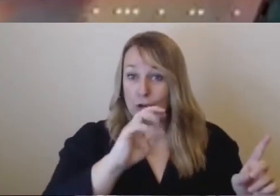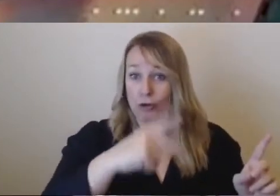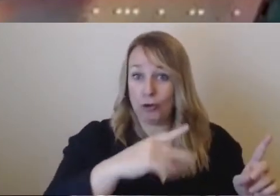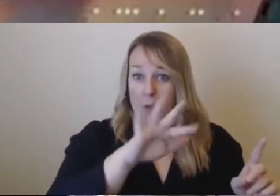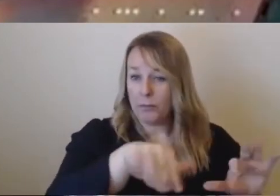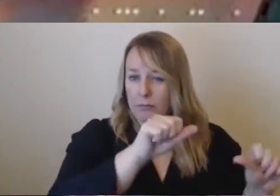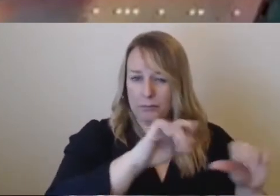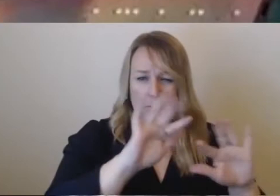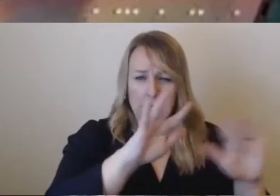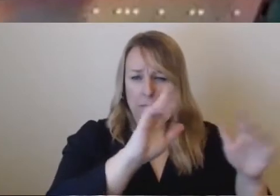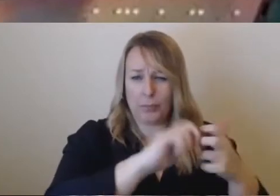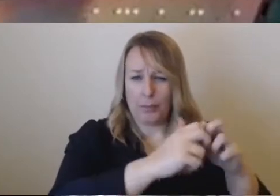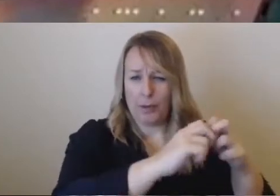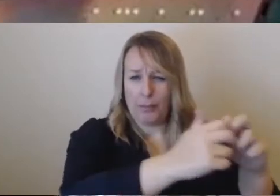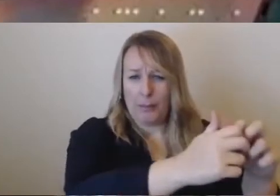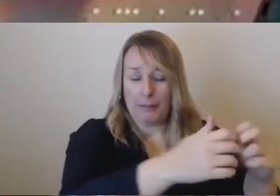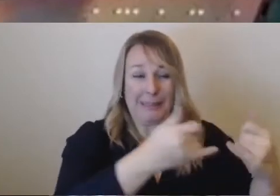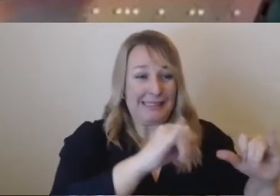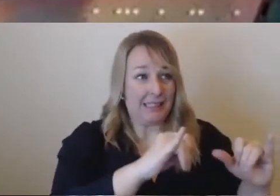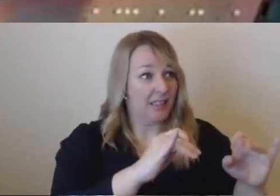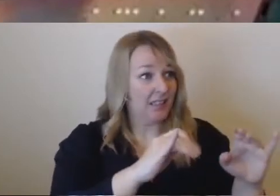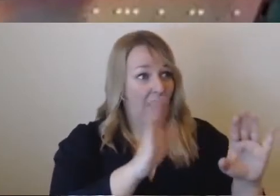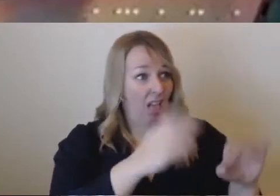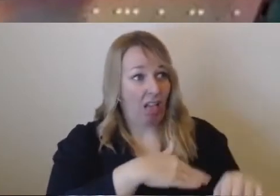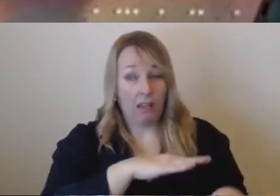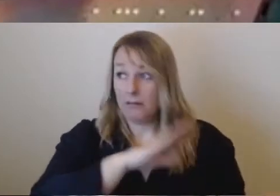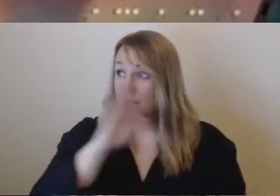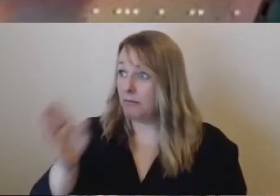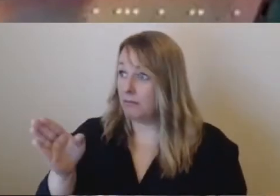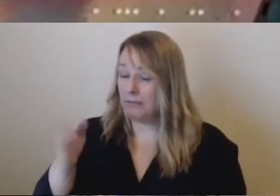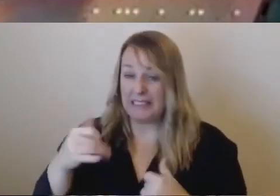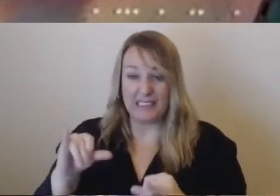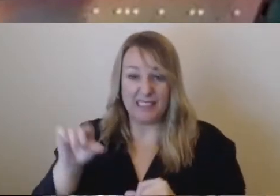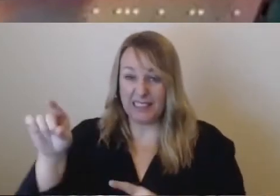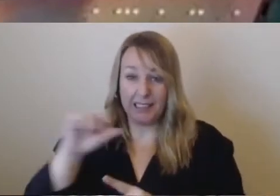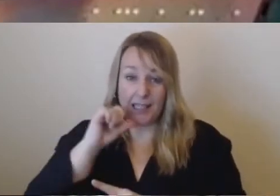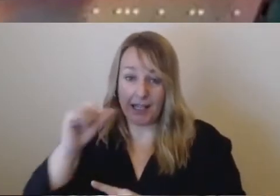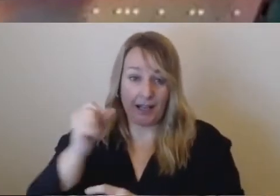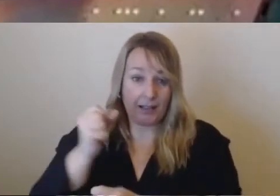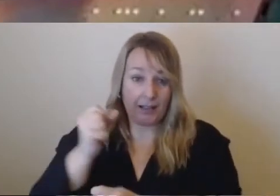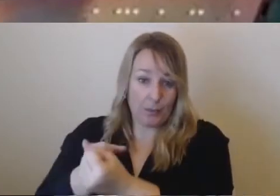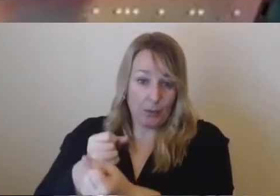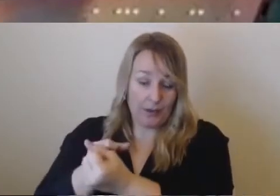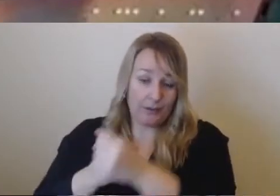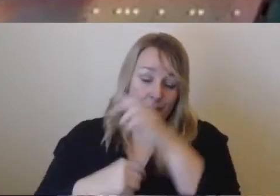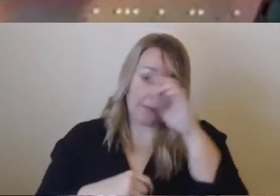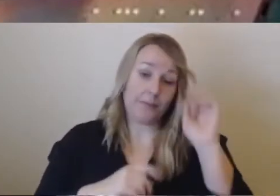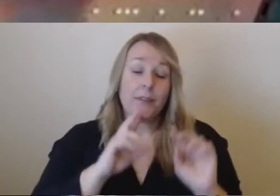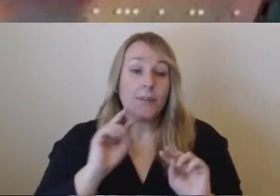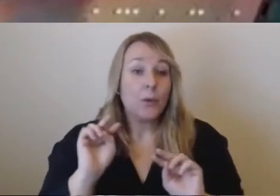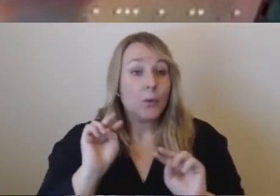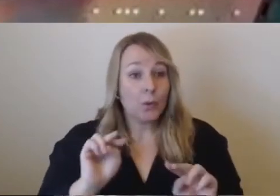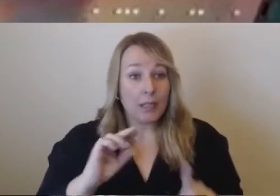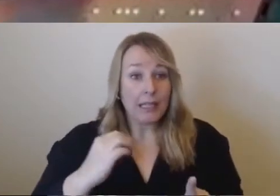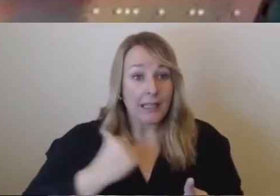China was not winning that many hearts and minds, and at least in the surveys. And if you take a look at Canadian surveys, a public opinion